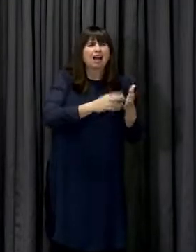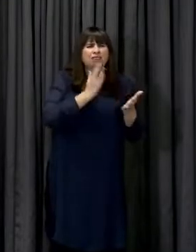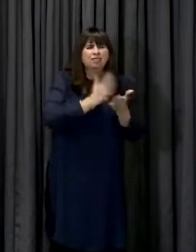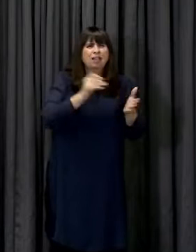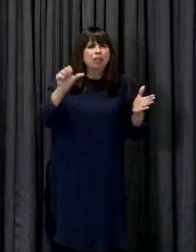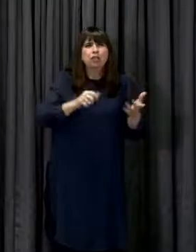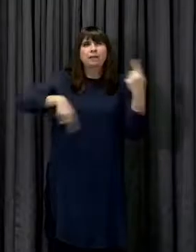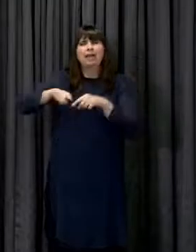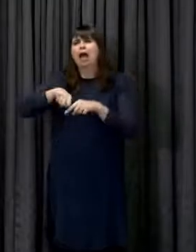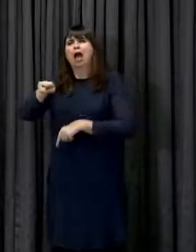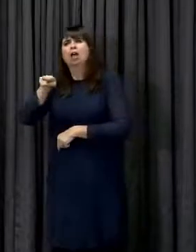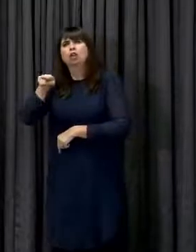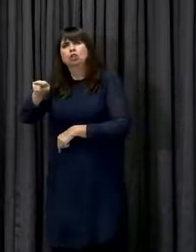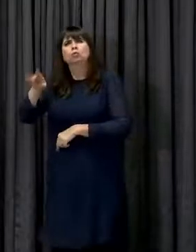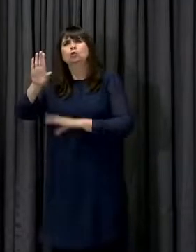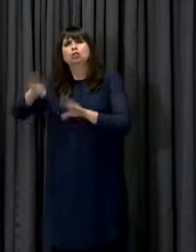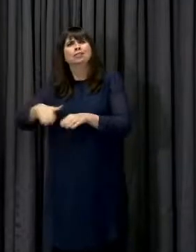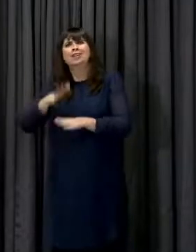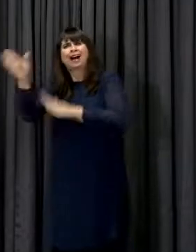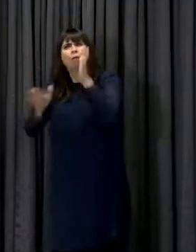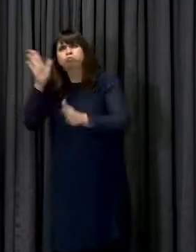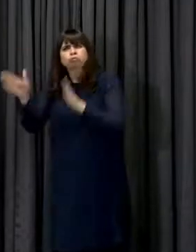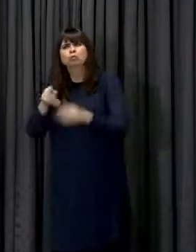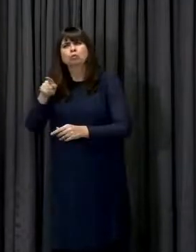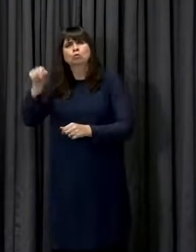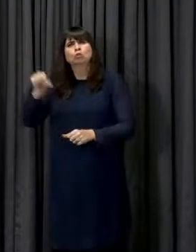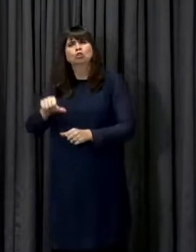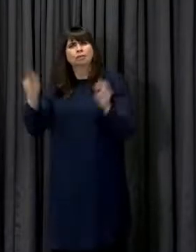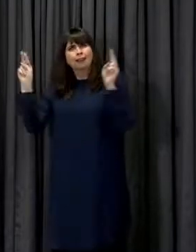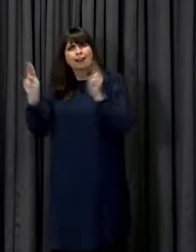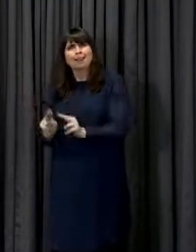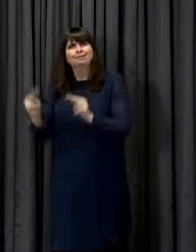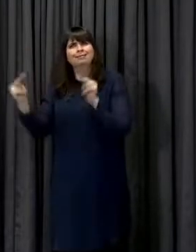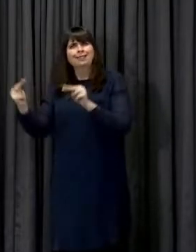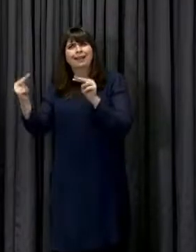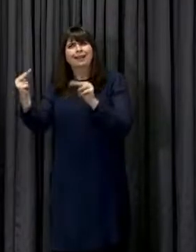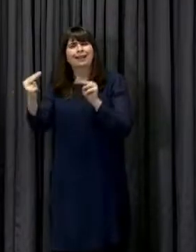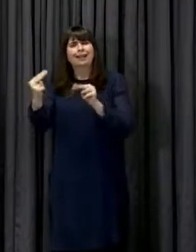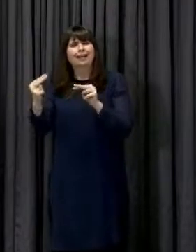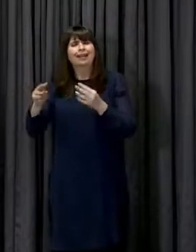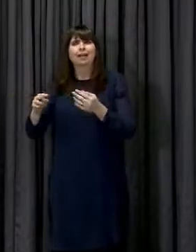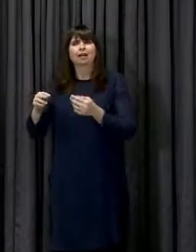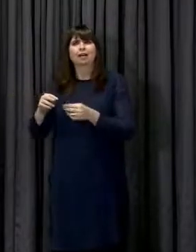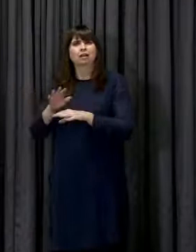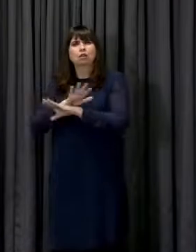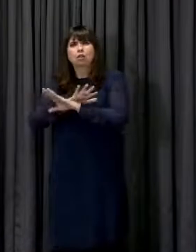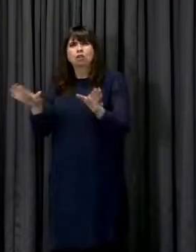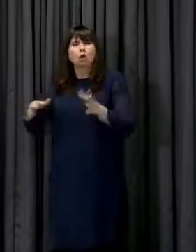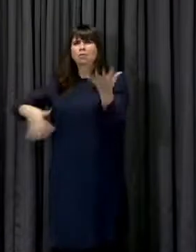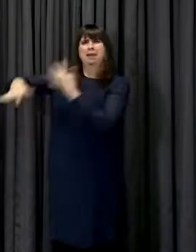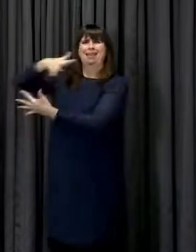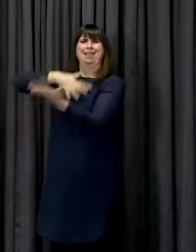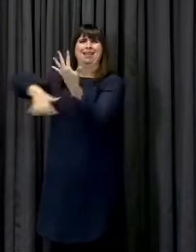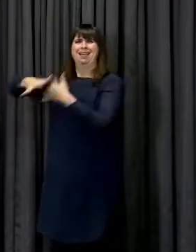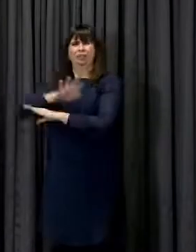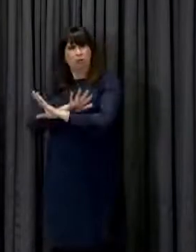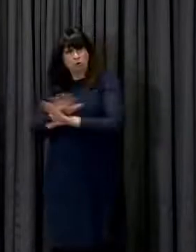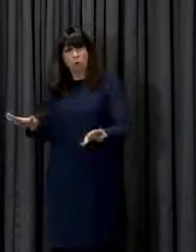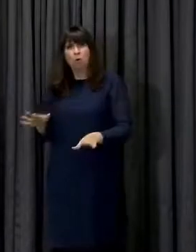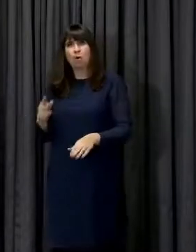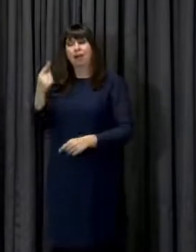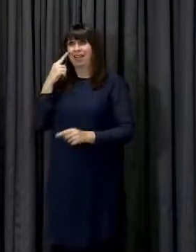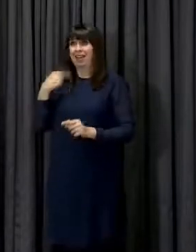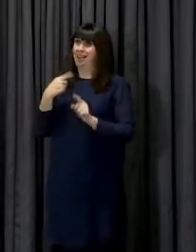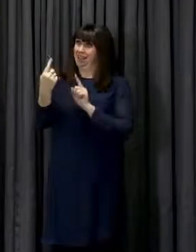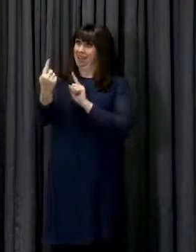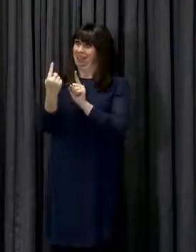which is reducing our contact as far as possible, to see the fewest number of people possible, to see them for the shortest amount